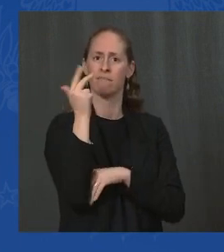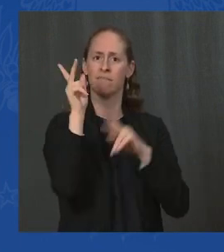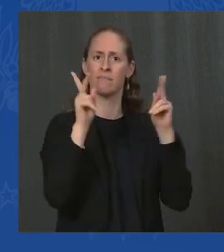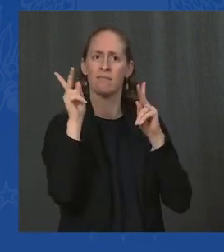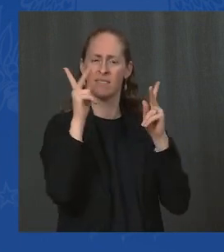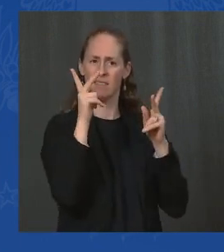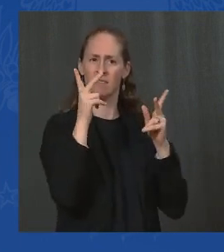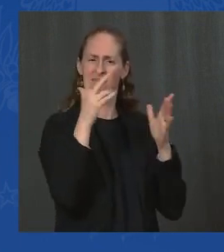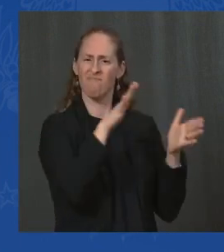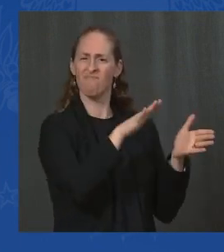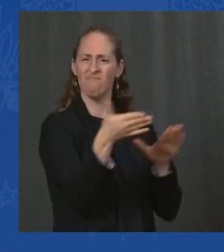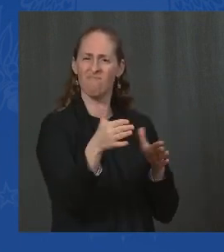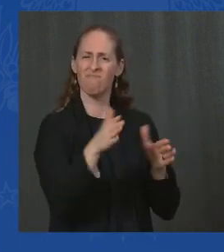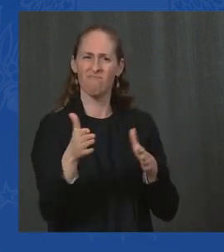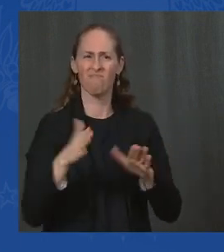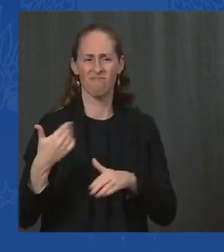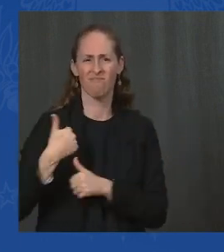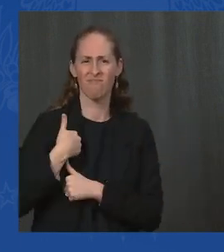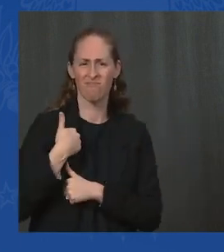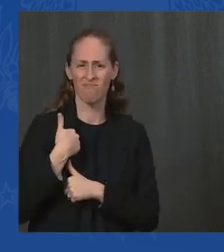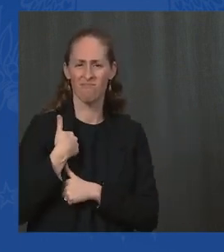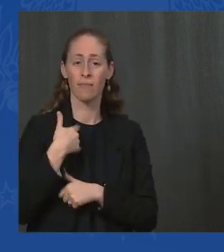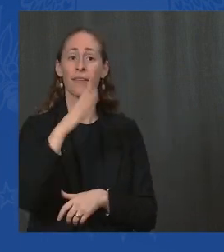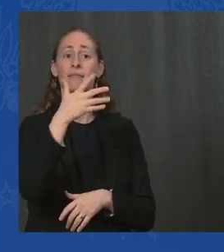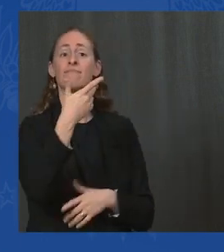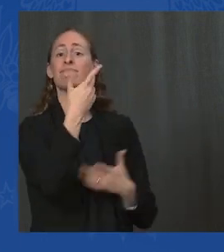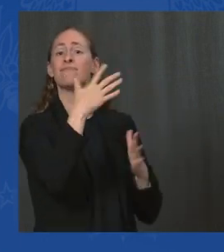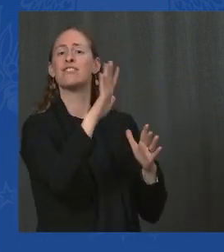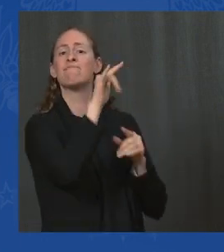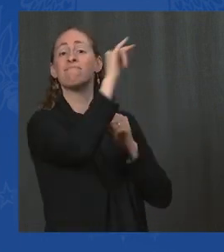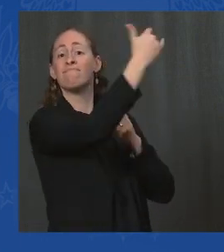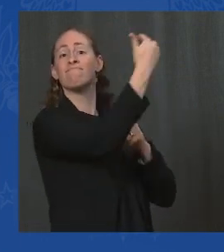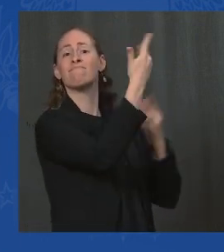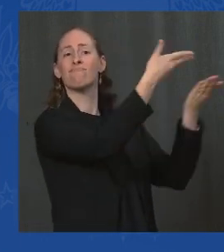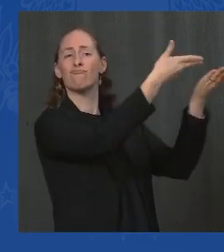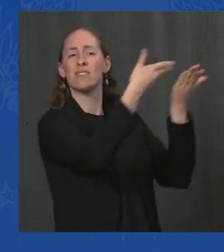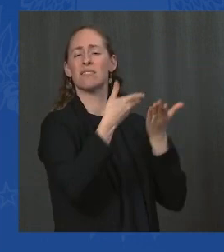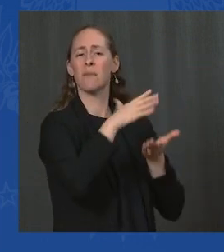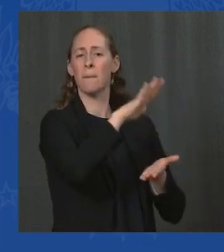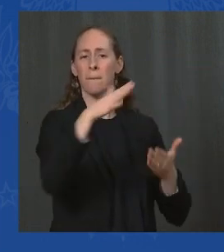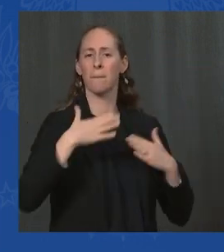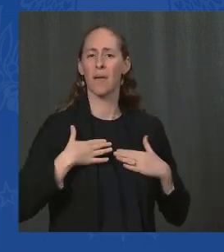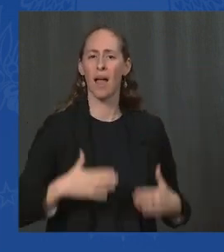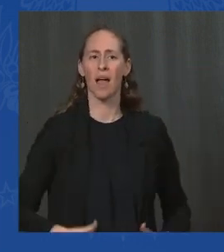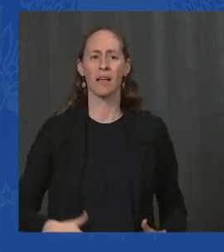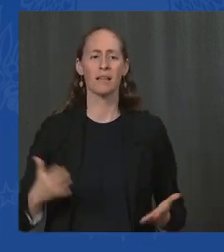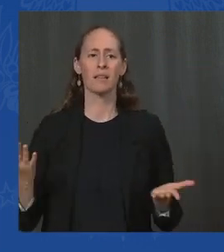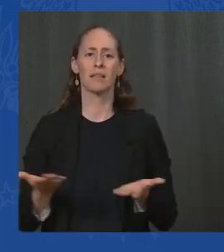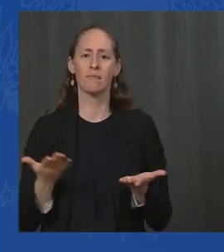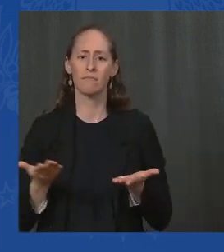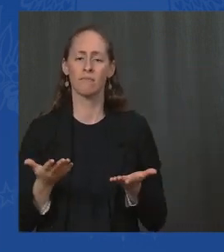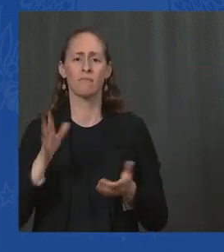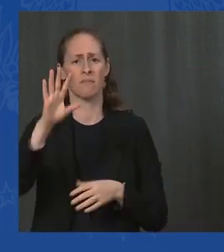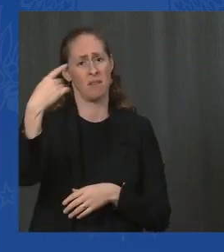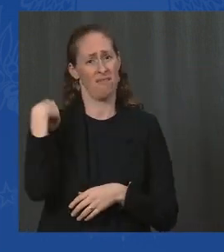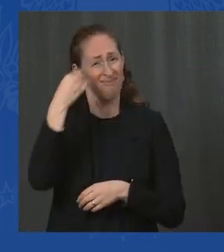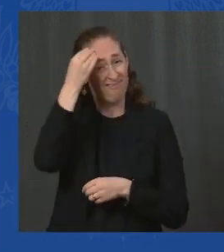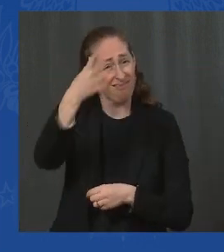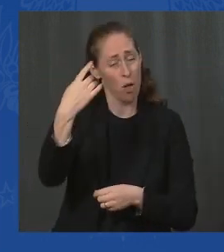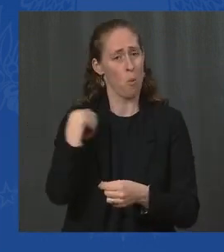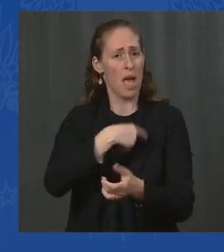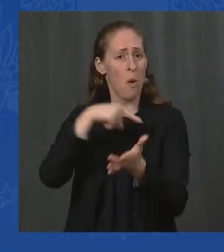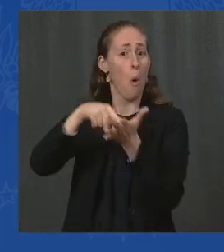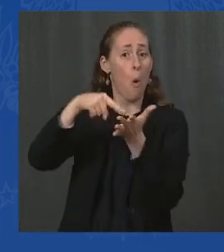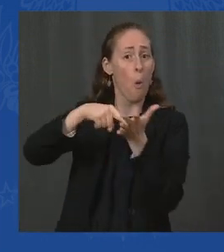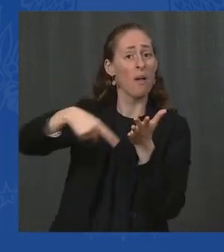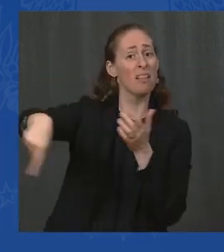the dignified transfer. We owe them and their families a debt of gratitude we can never repay, but we should